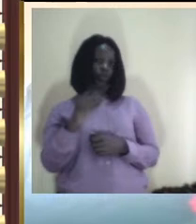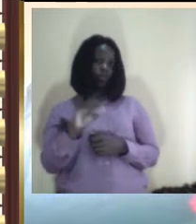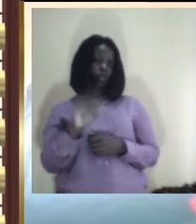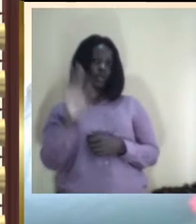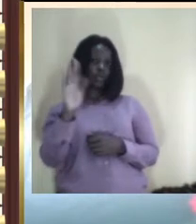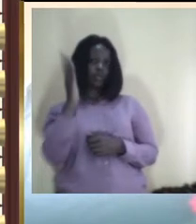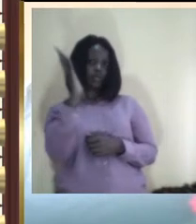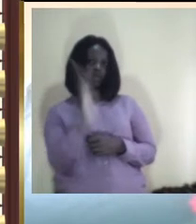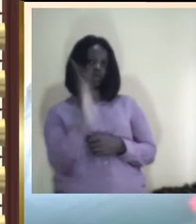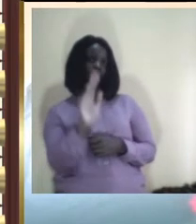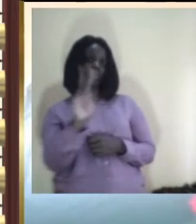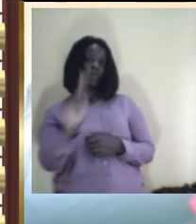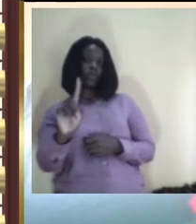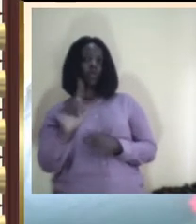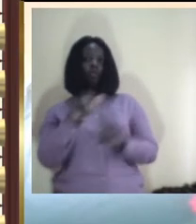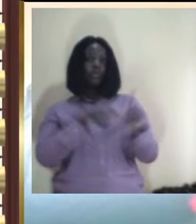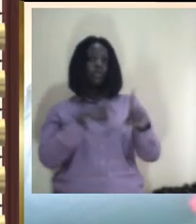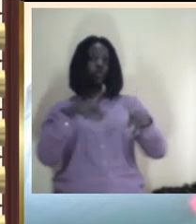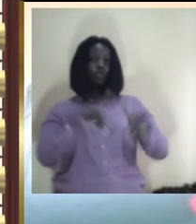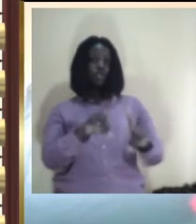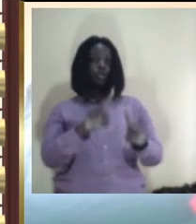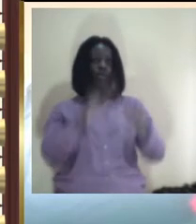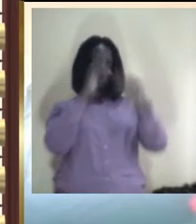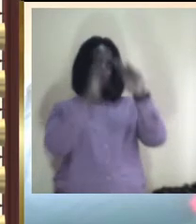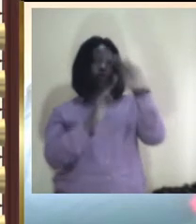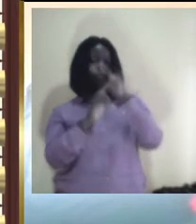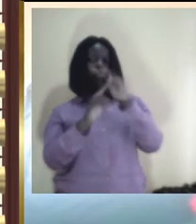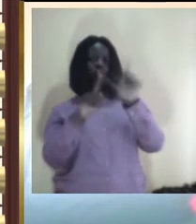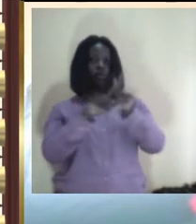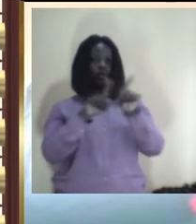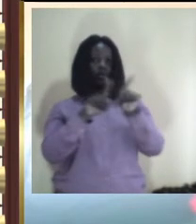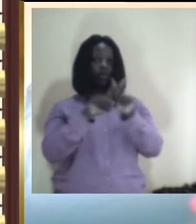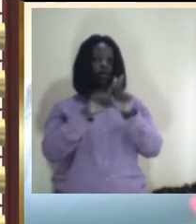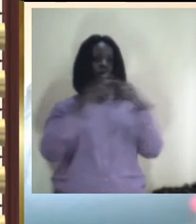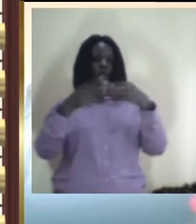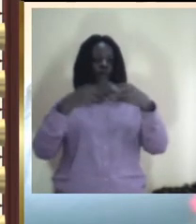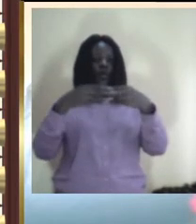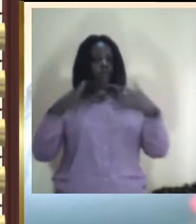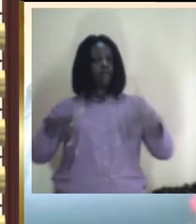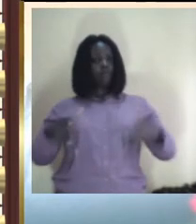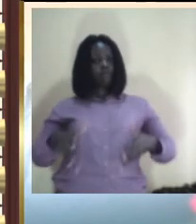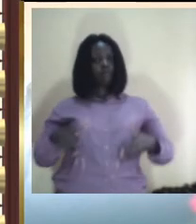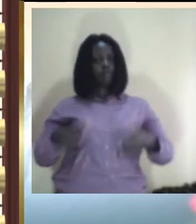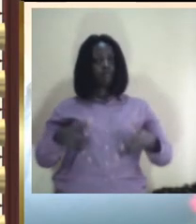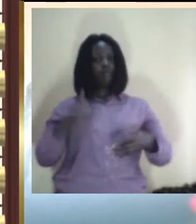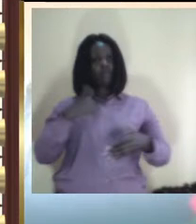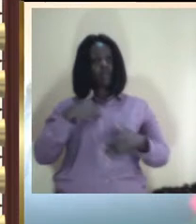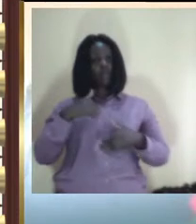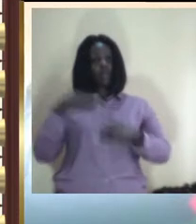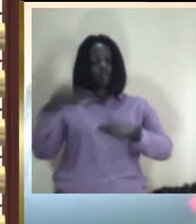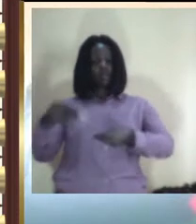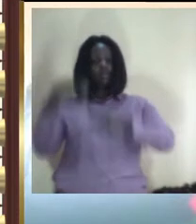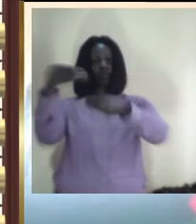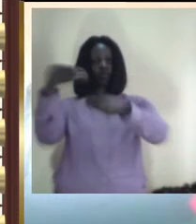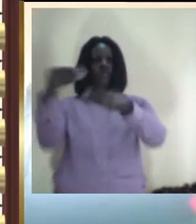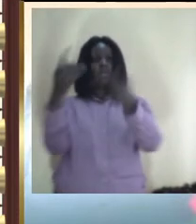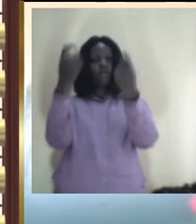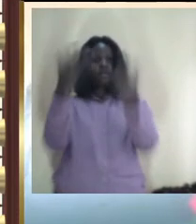2021. Honorable Chairperson and also the members, I'm hereby submitting the budget